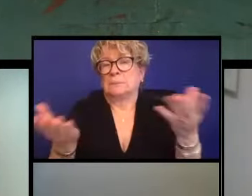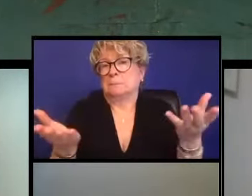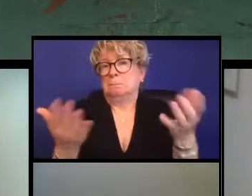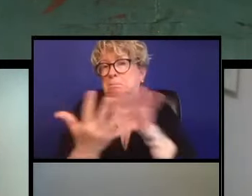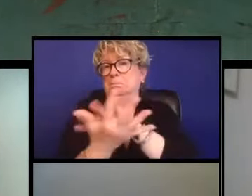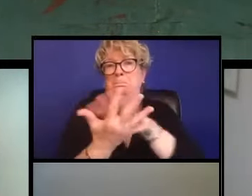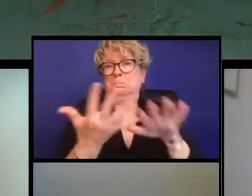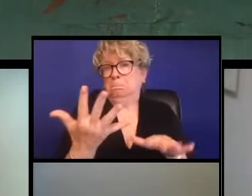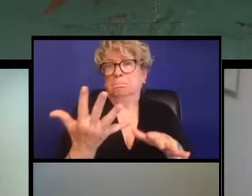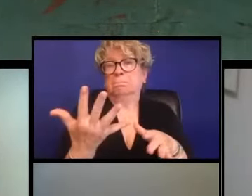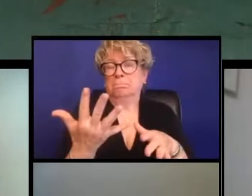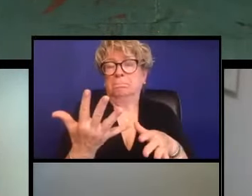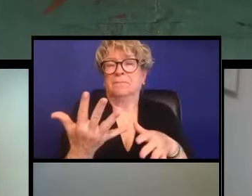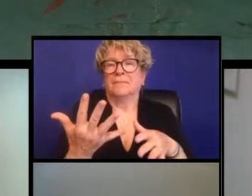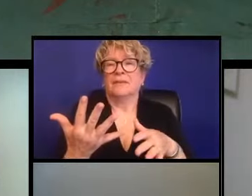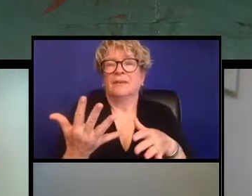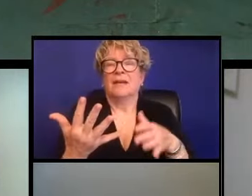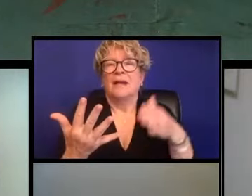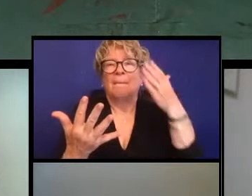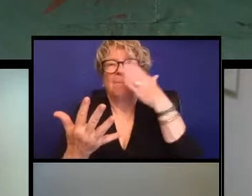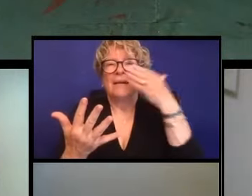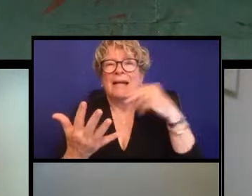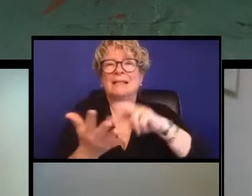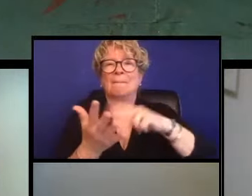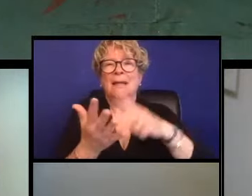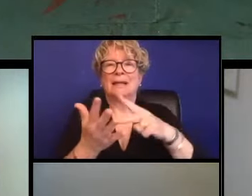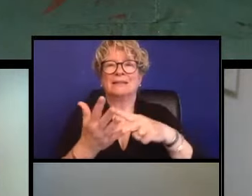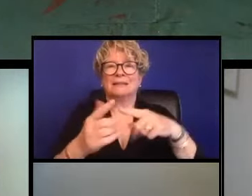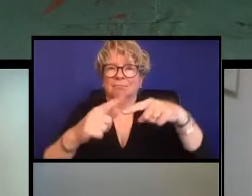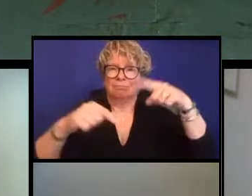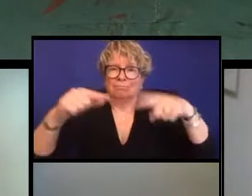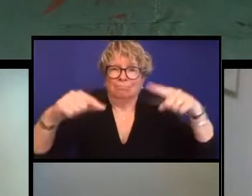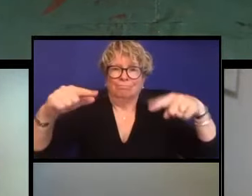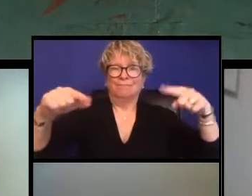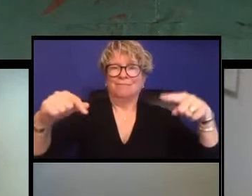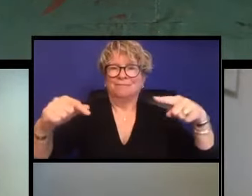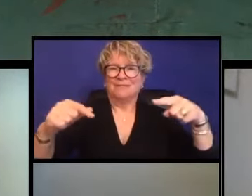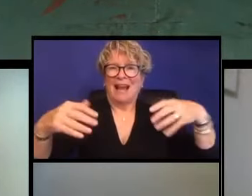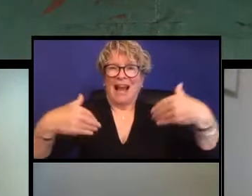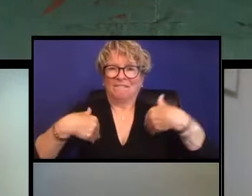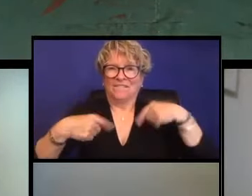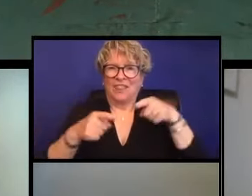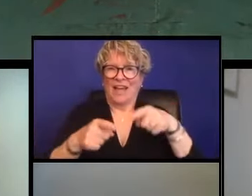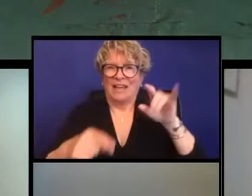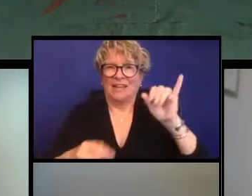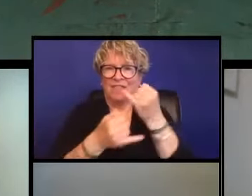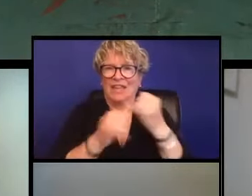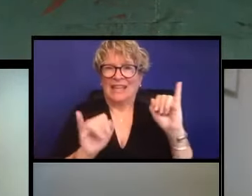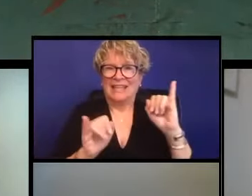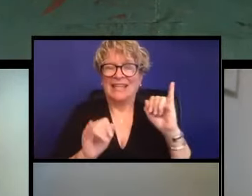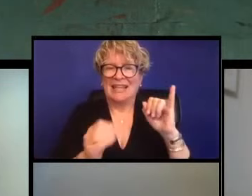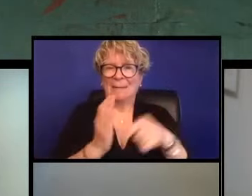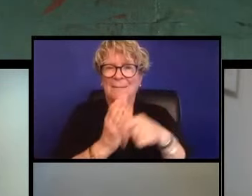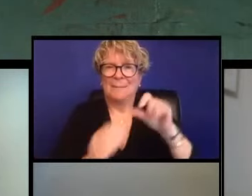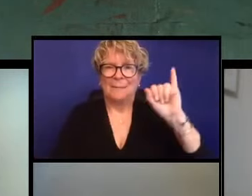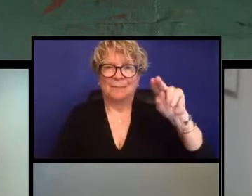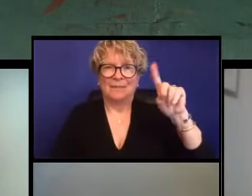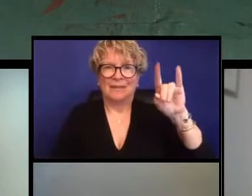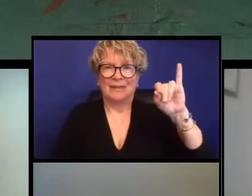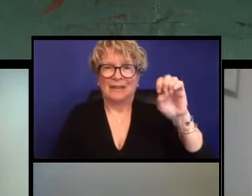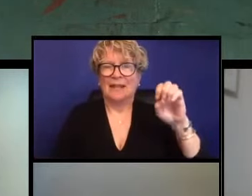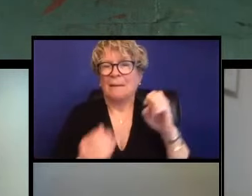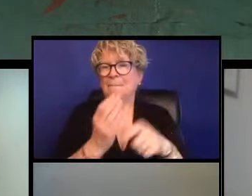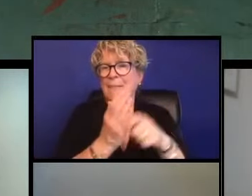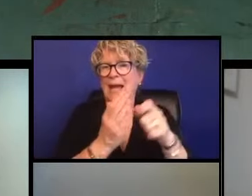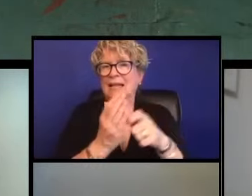then the panoply of those indie magazines plus whatever was in the field before that gives